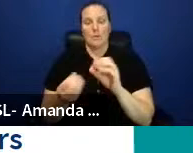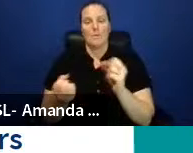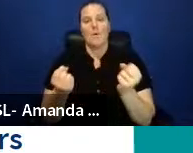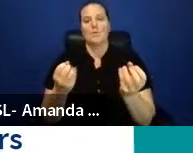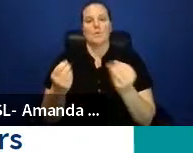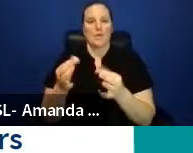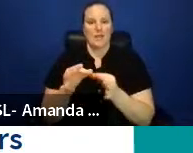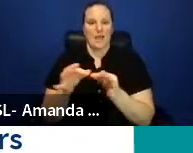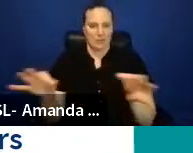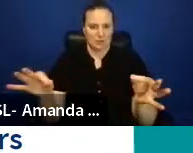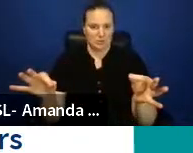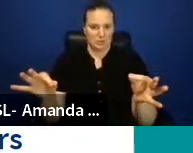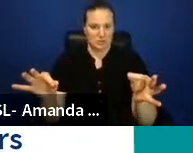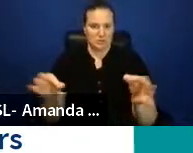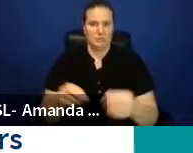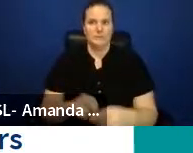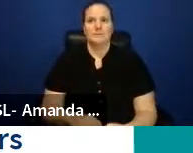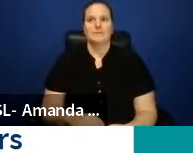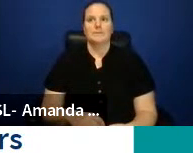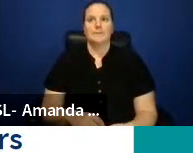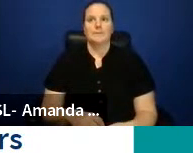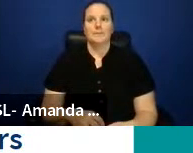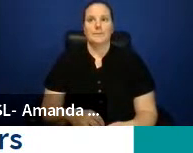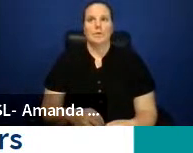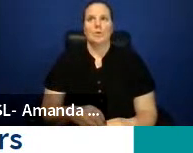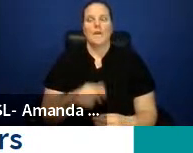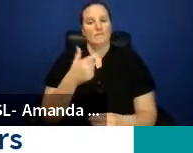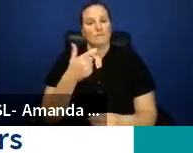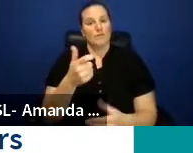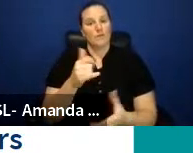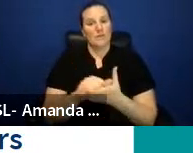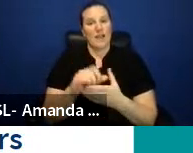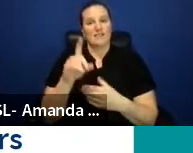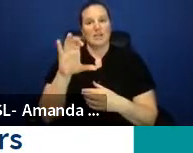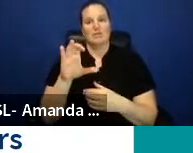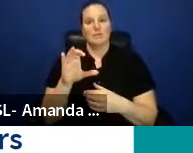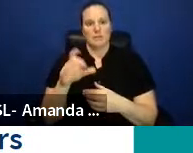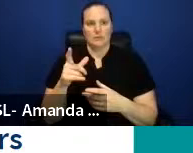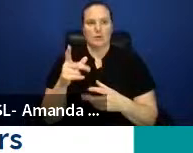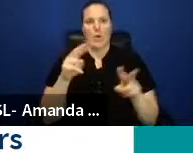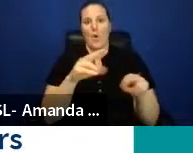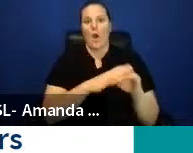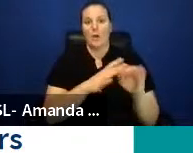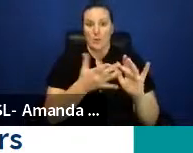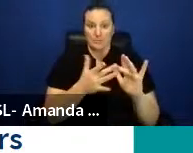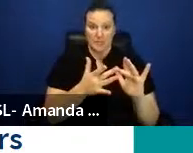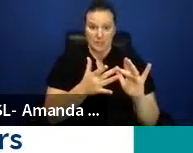multiple languages. So you can view the document by going to our website,